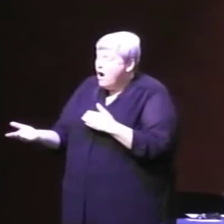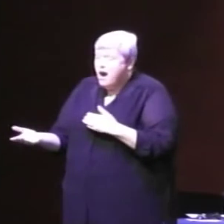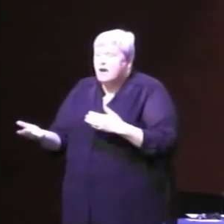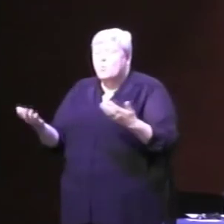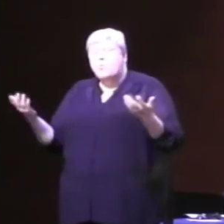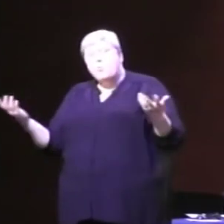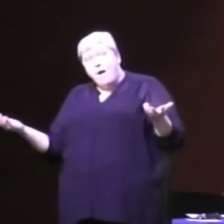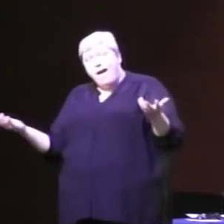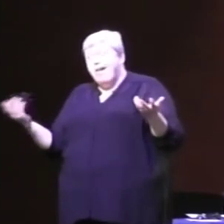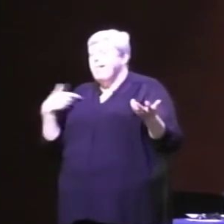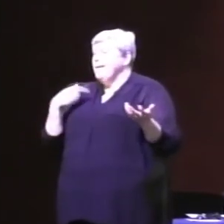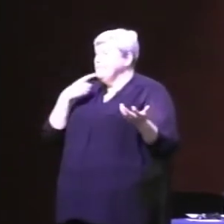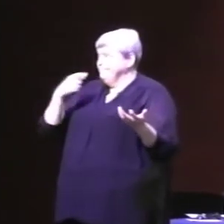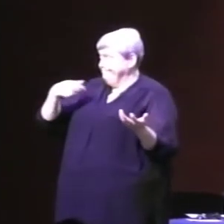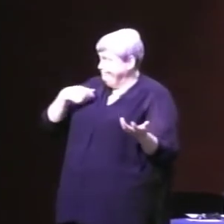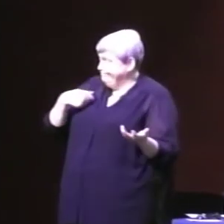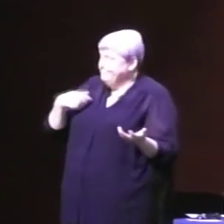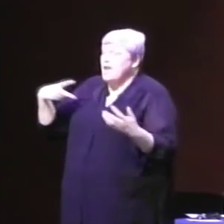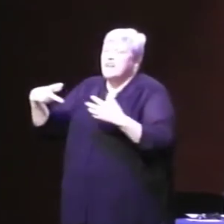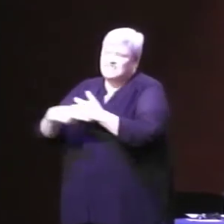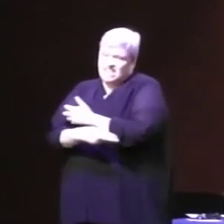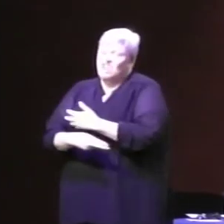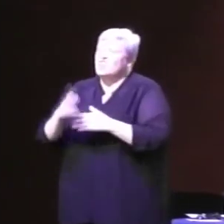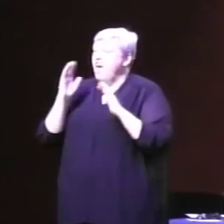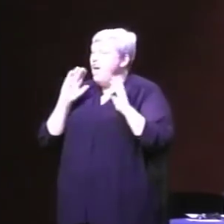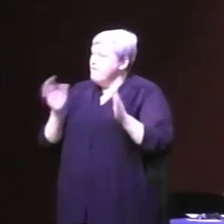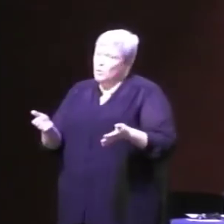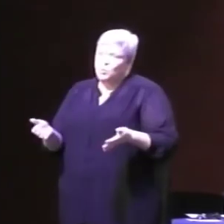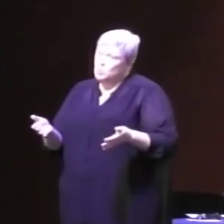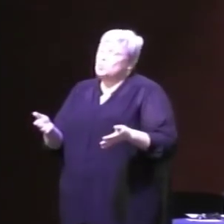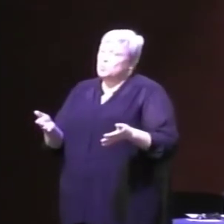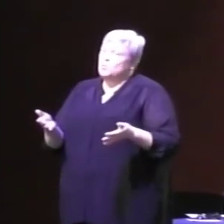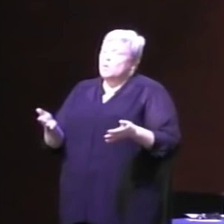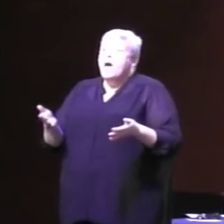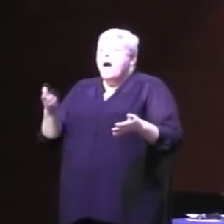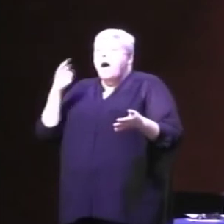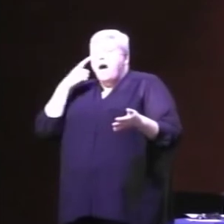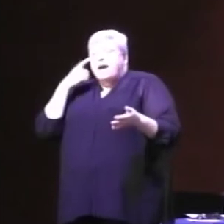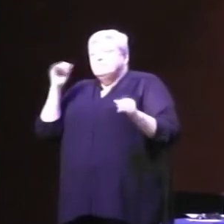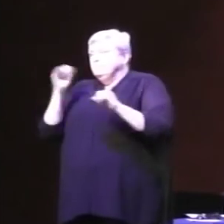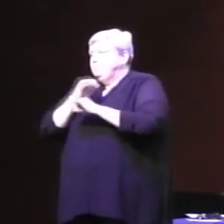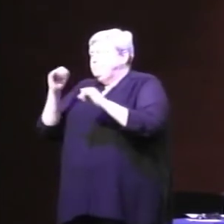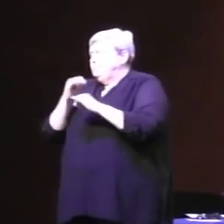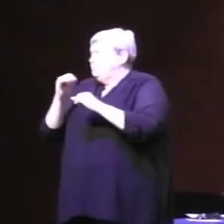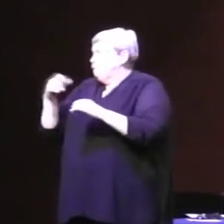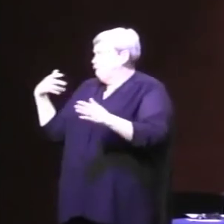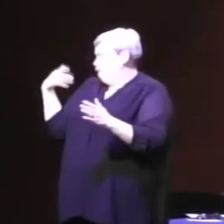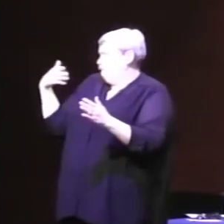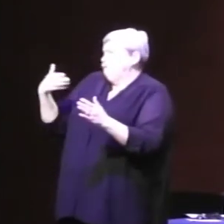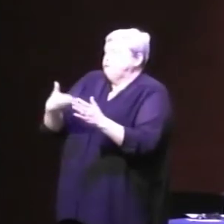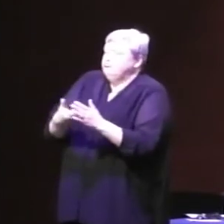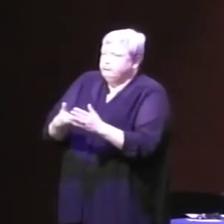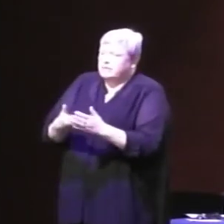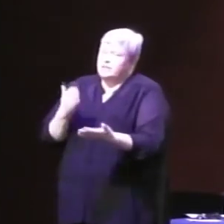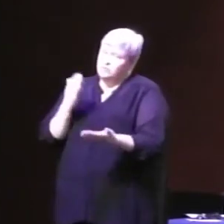Well, we're told austerity is inevitable. Look at the crisis we inherited.